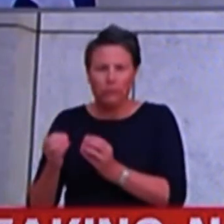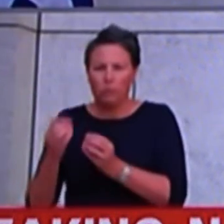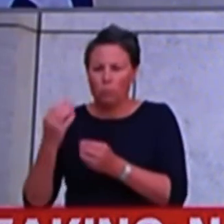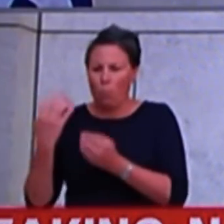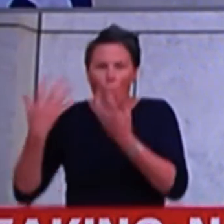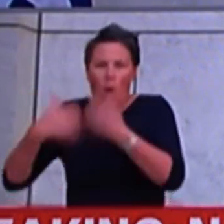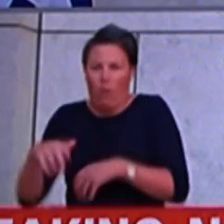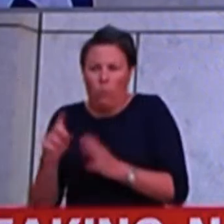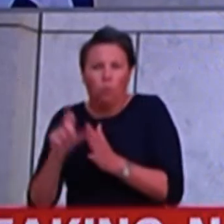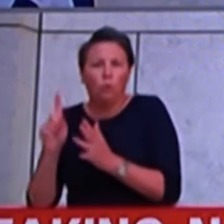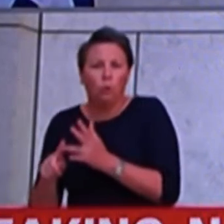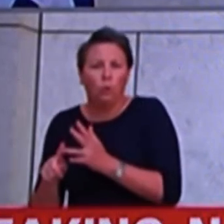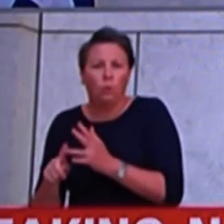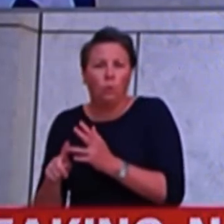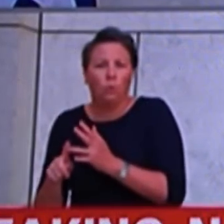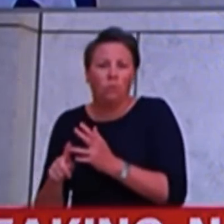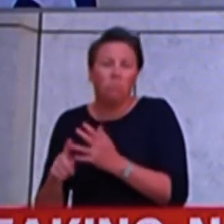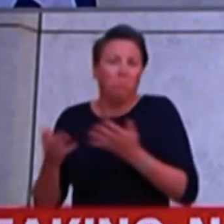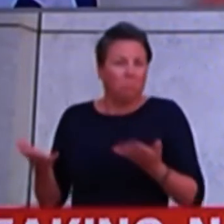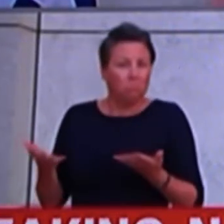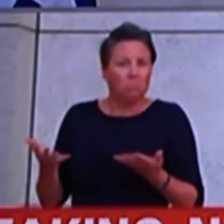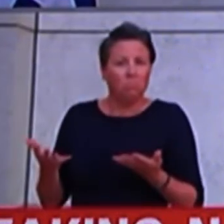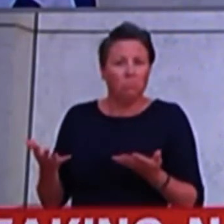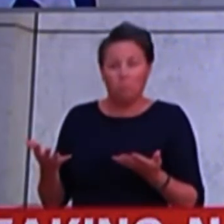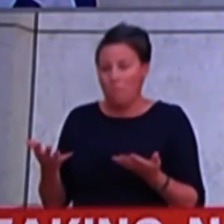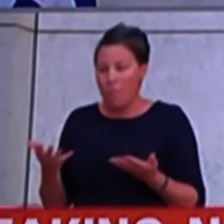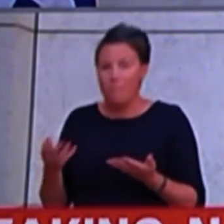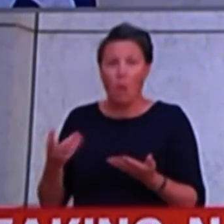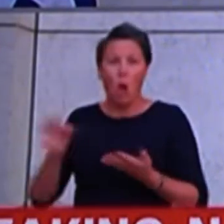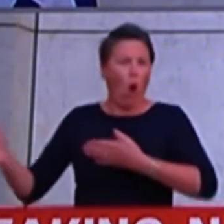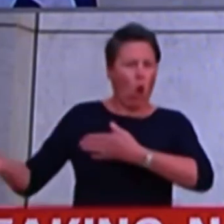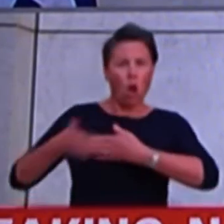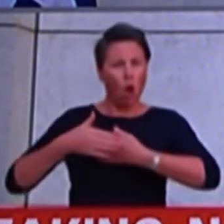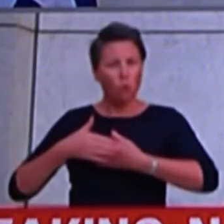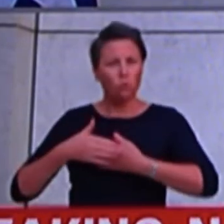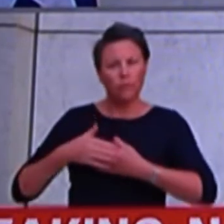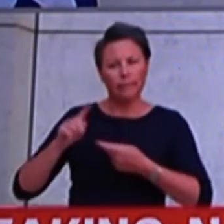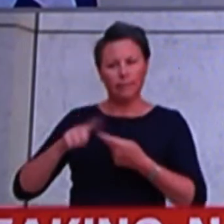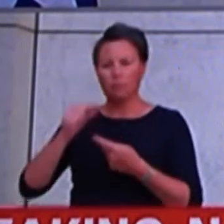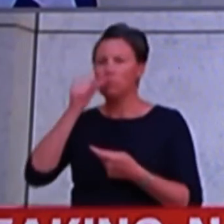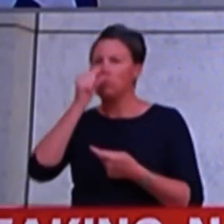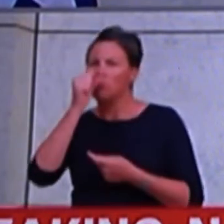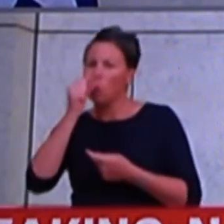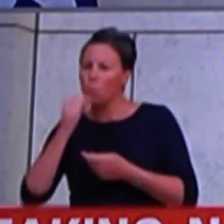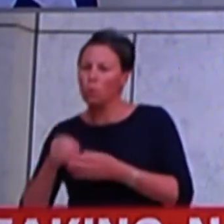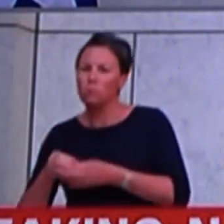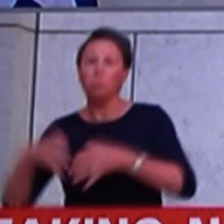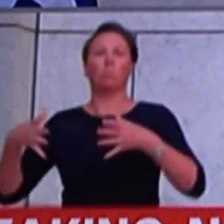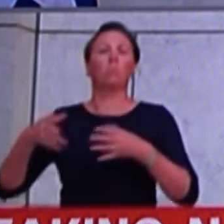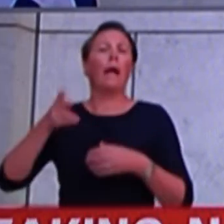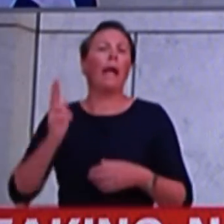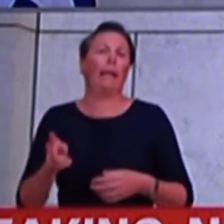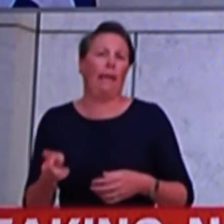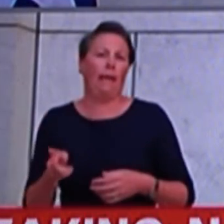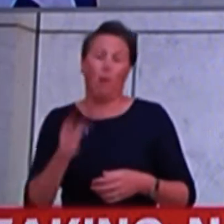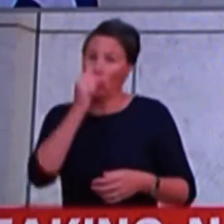process is a road out. It's a road out and forward into the future. to ensure that the airline can emerge on